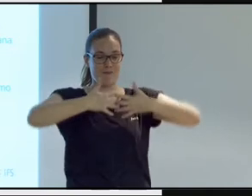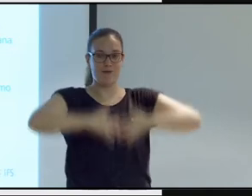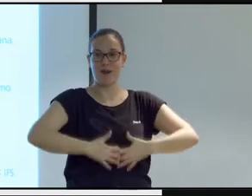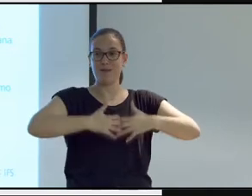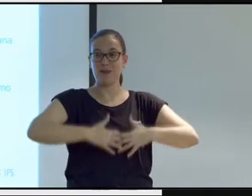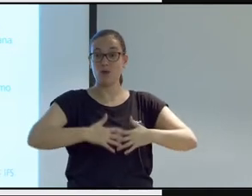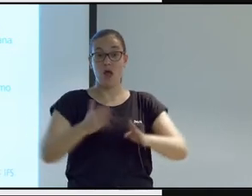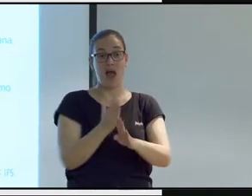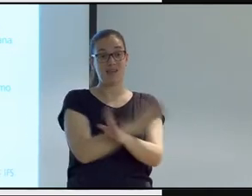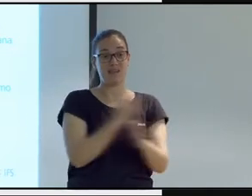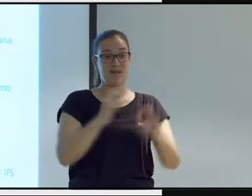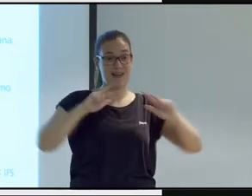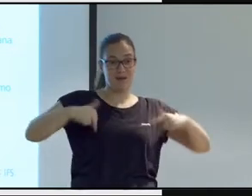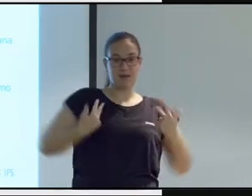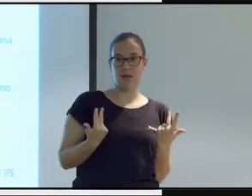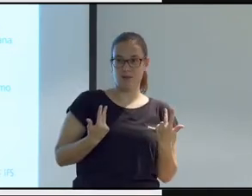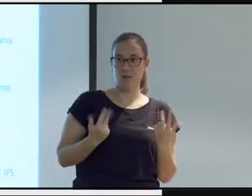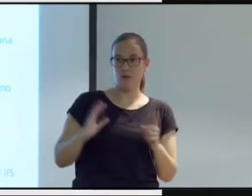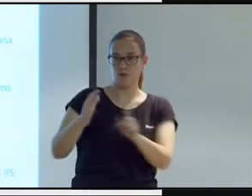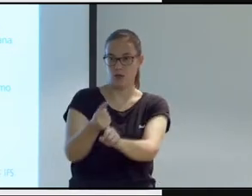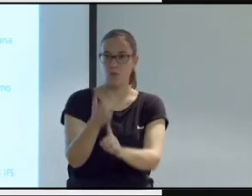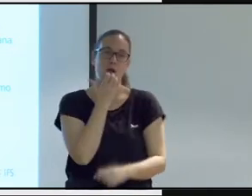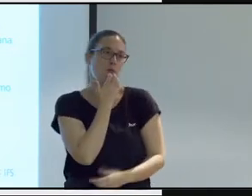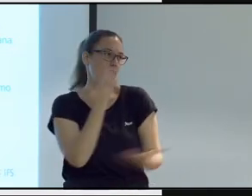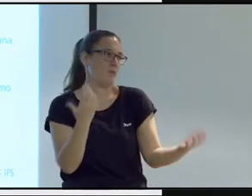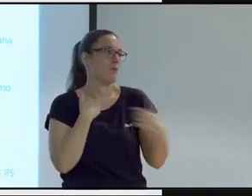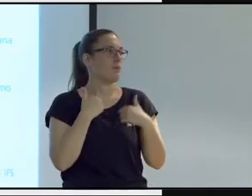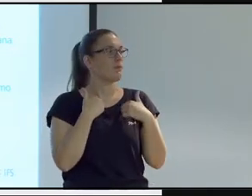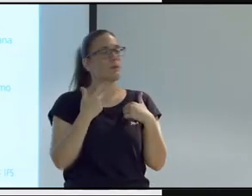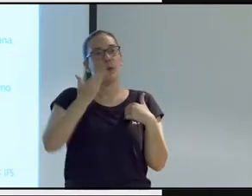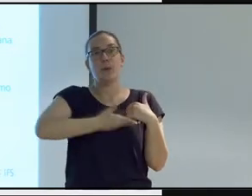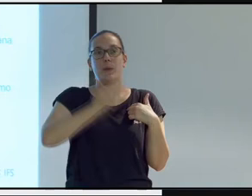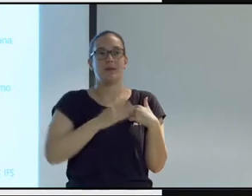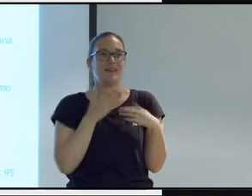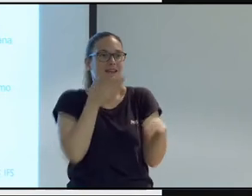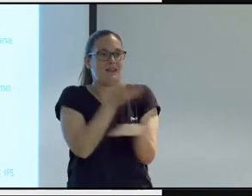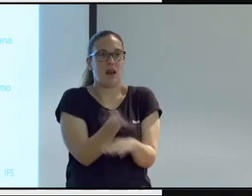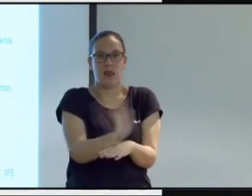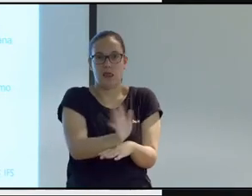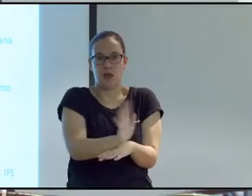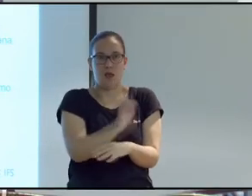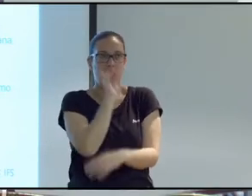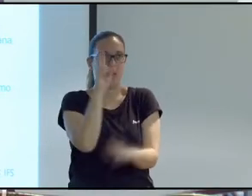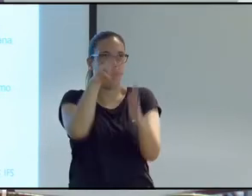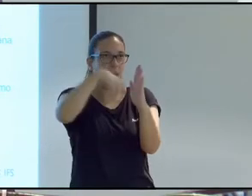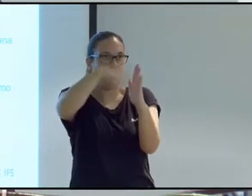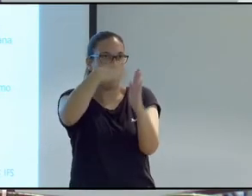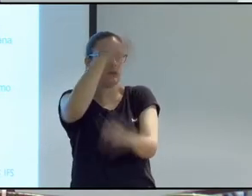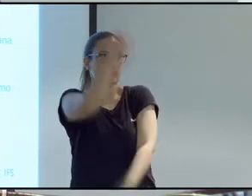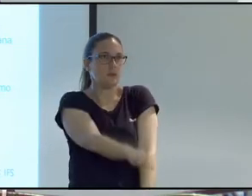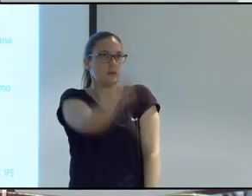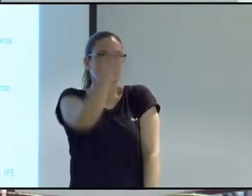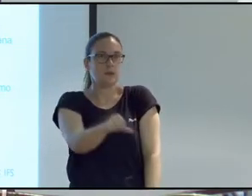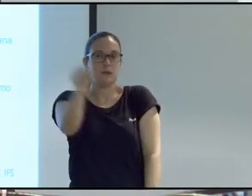those things, then we need to be free to do them. For example, for me, if it's important to go to the movies and